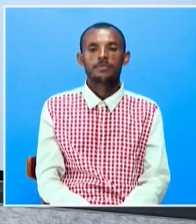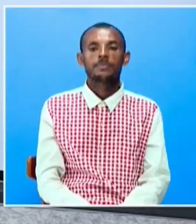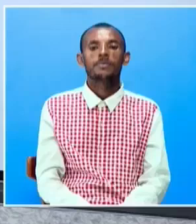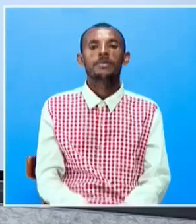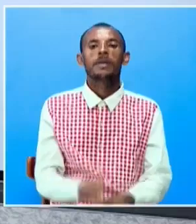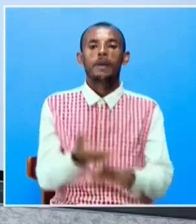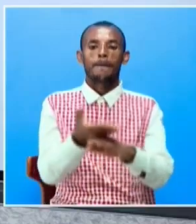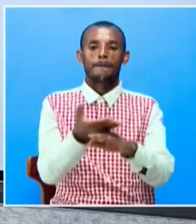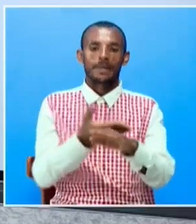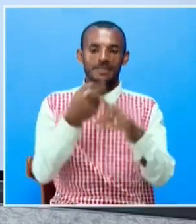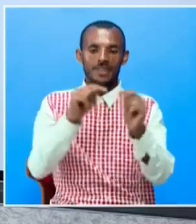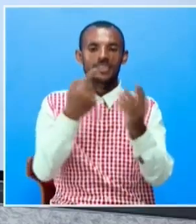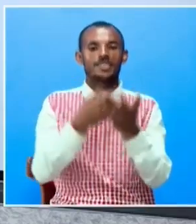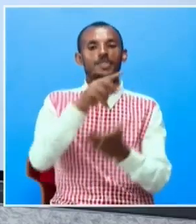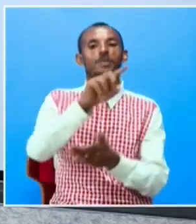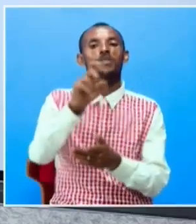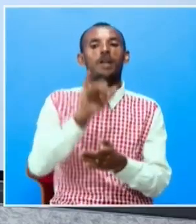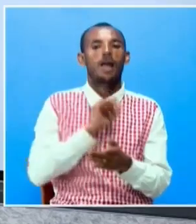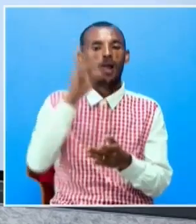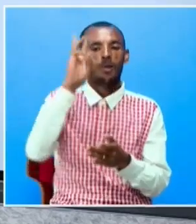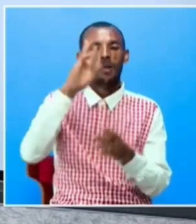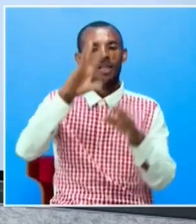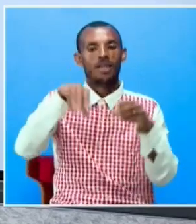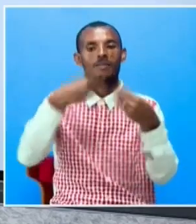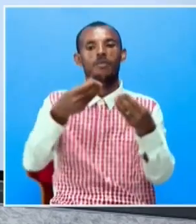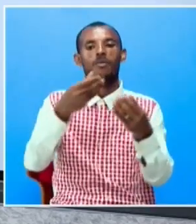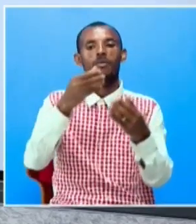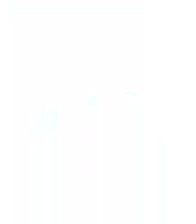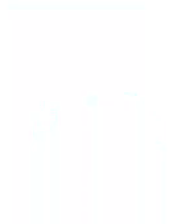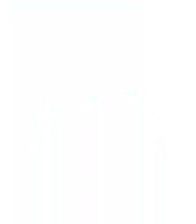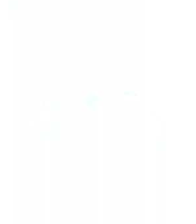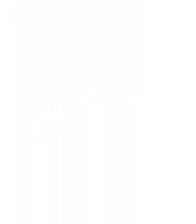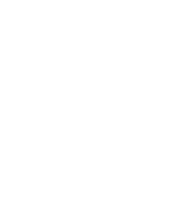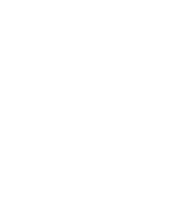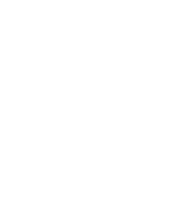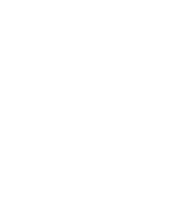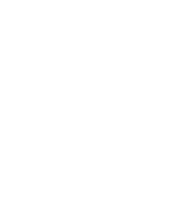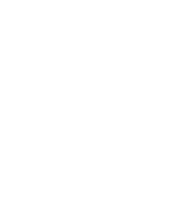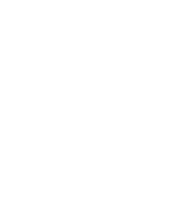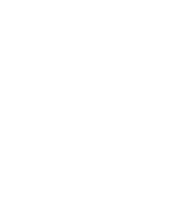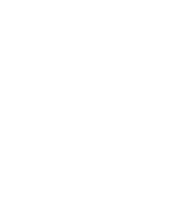Please try this question. I'll give you 20 seconds for this.